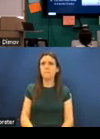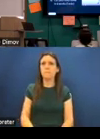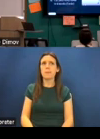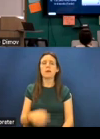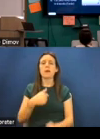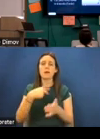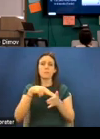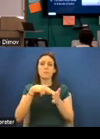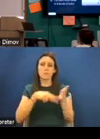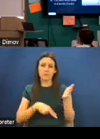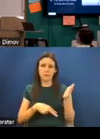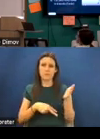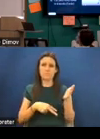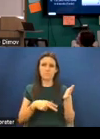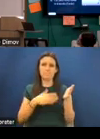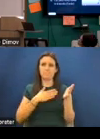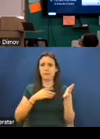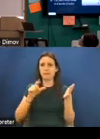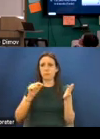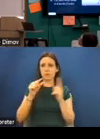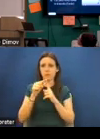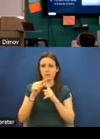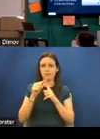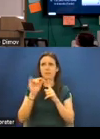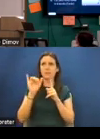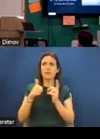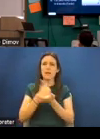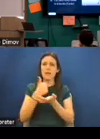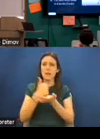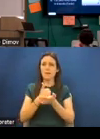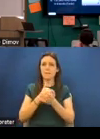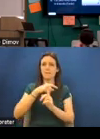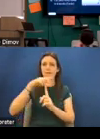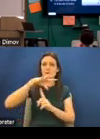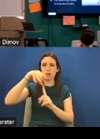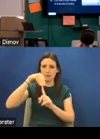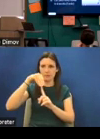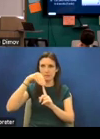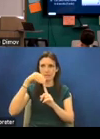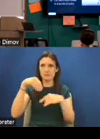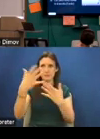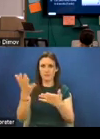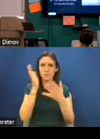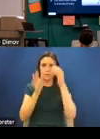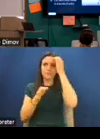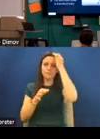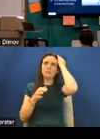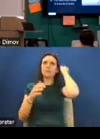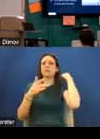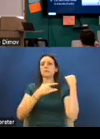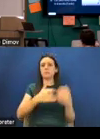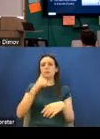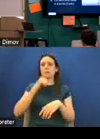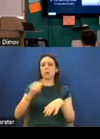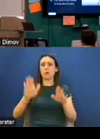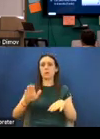gonna read my, I guess, 20th word, and that will help maybe give it more context. A typical girl grown